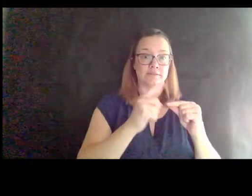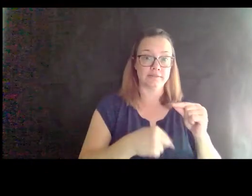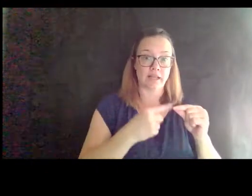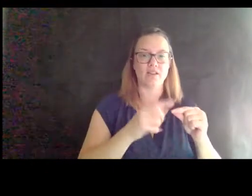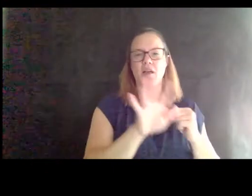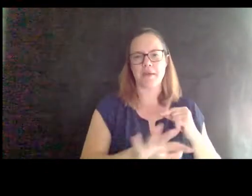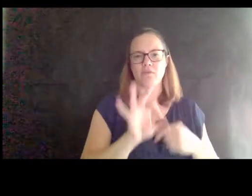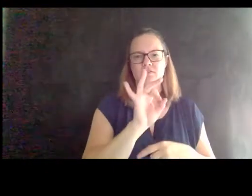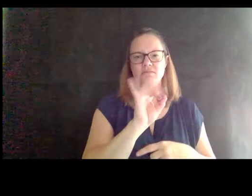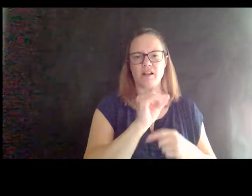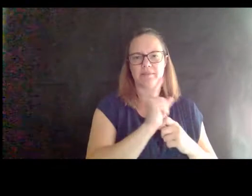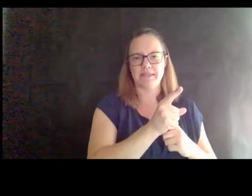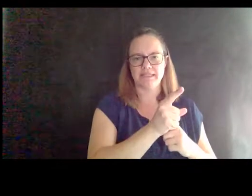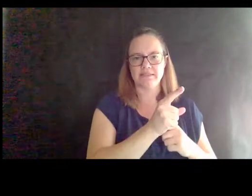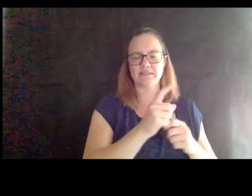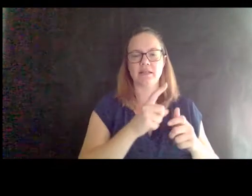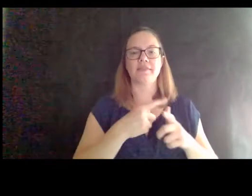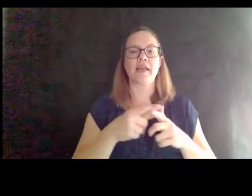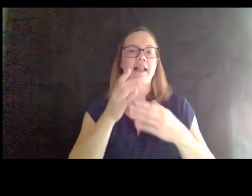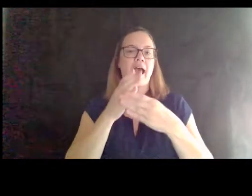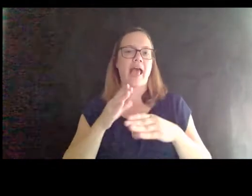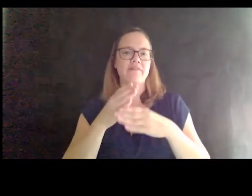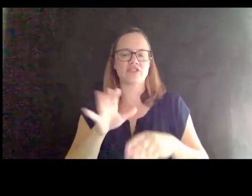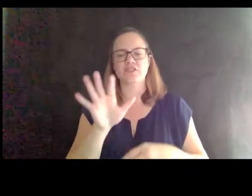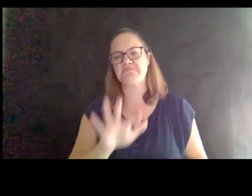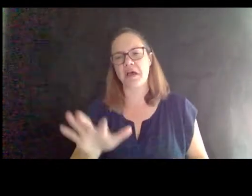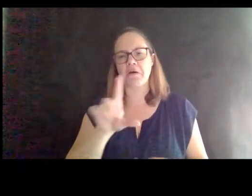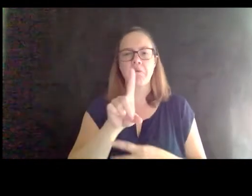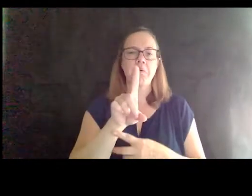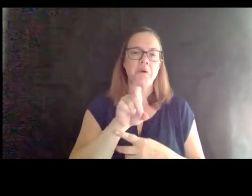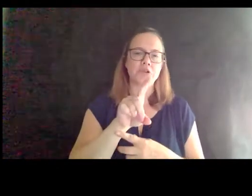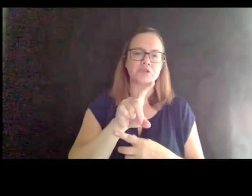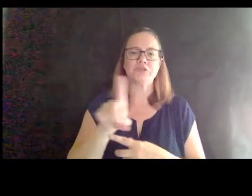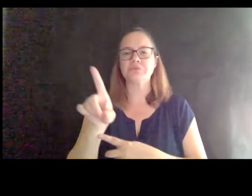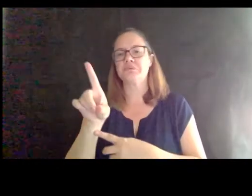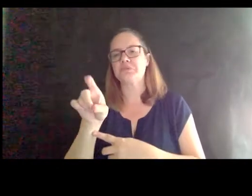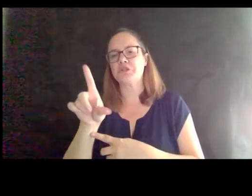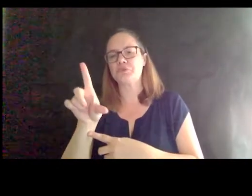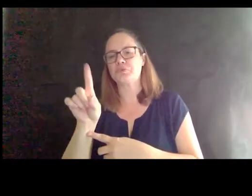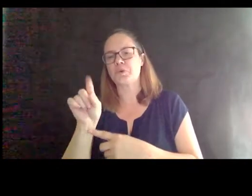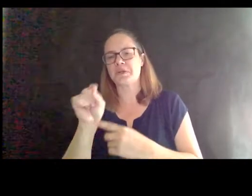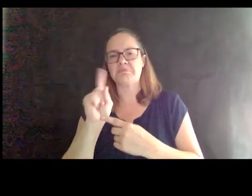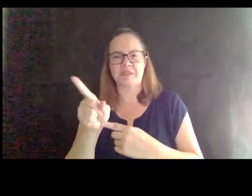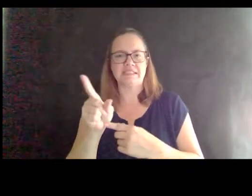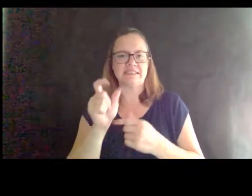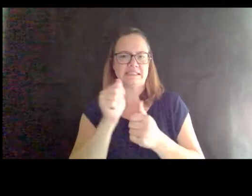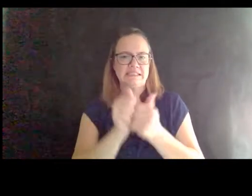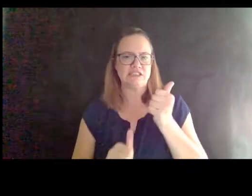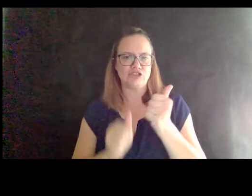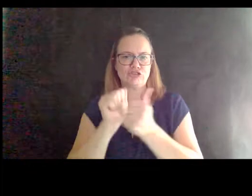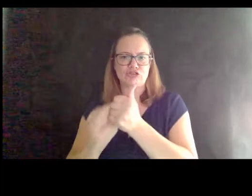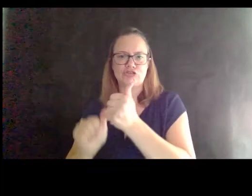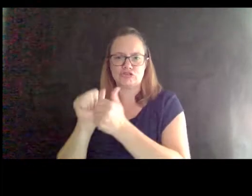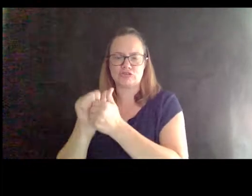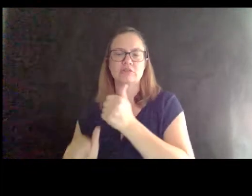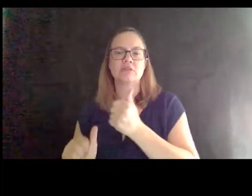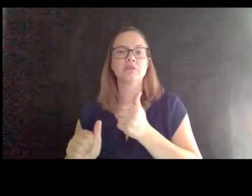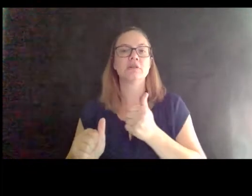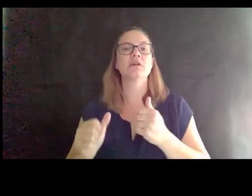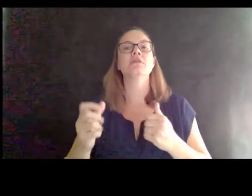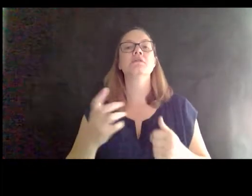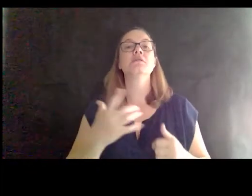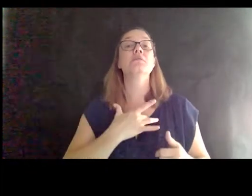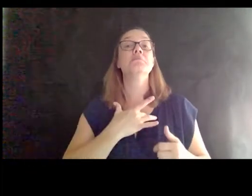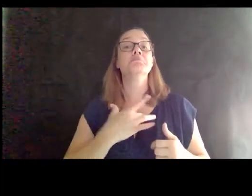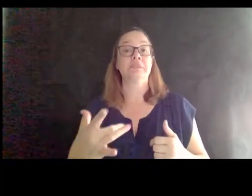90 minutes. After that, the average is about 100 to 120 minutes and typically an individual will go